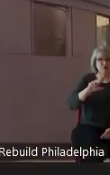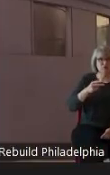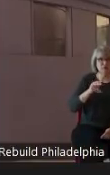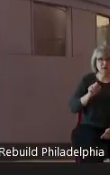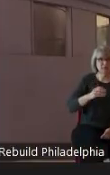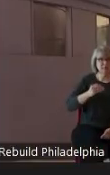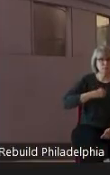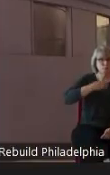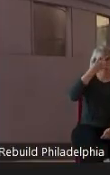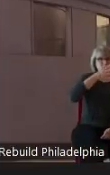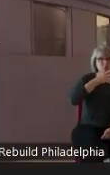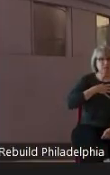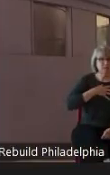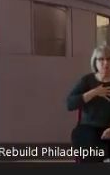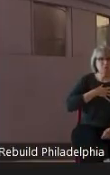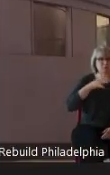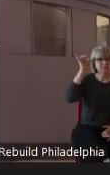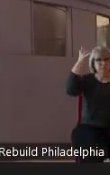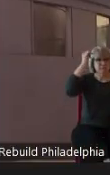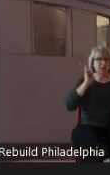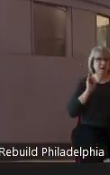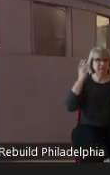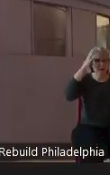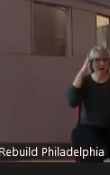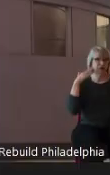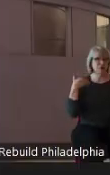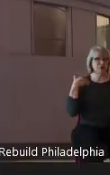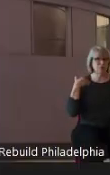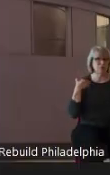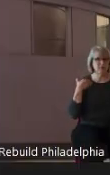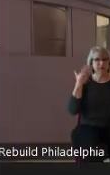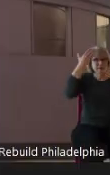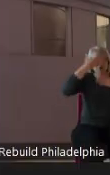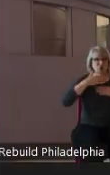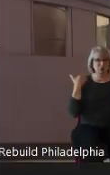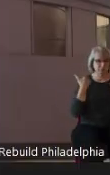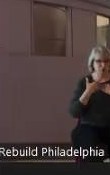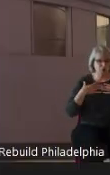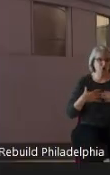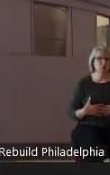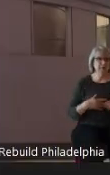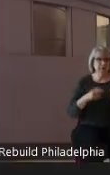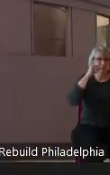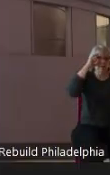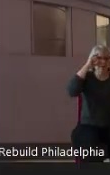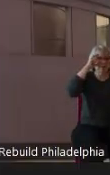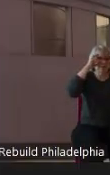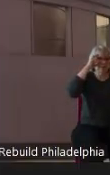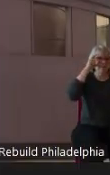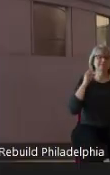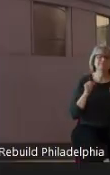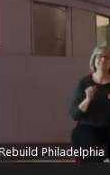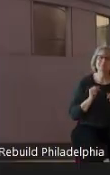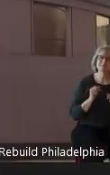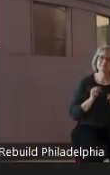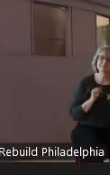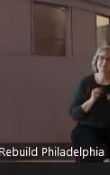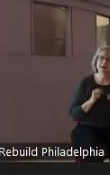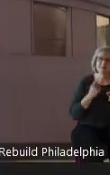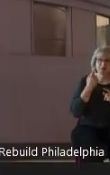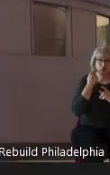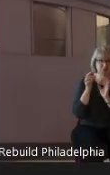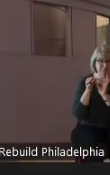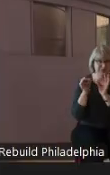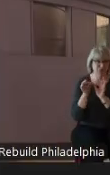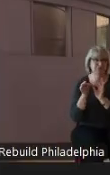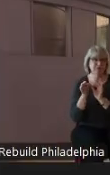am a white woman with blonde hair, and I'm wearing a dark shirt and glasses this evening. As Jules mentioned, I'm going